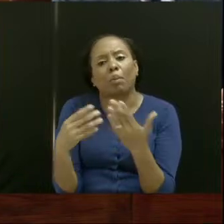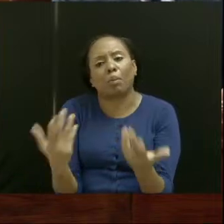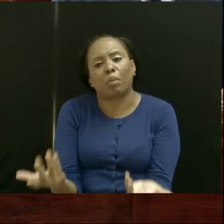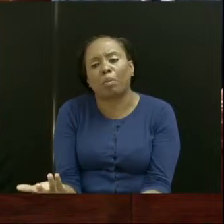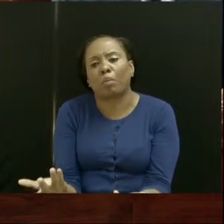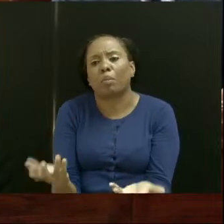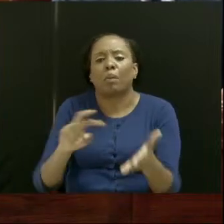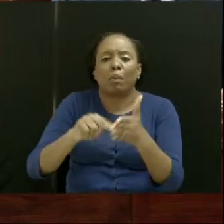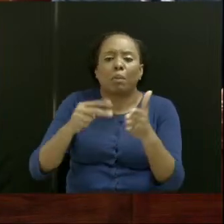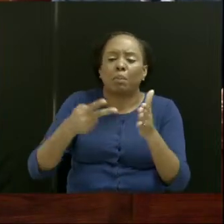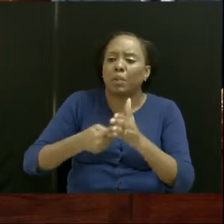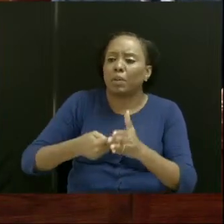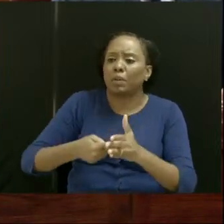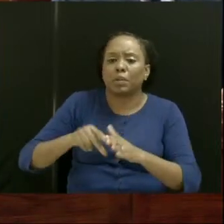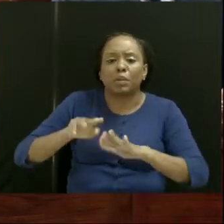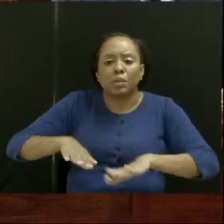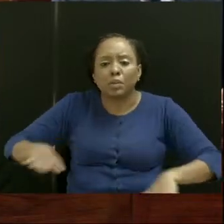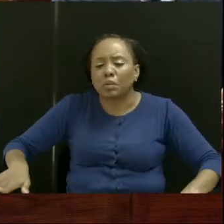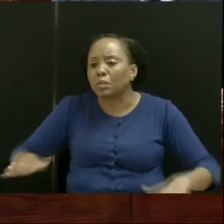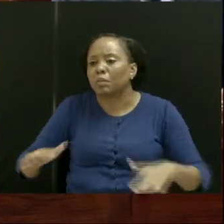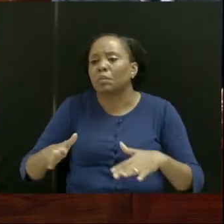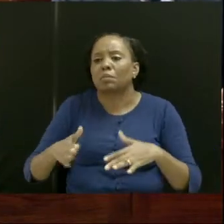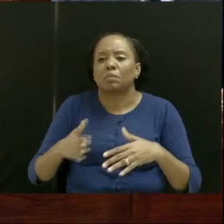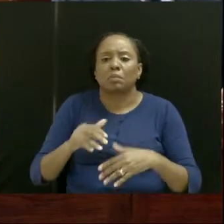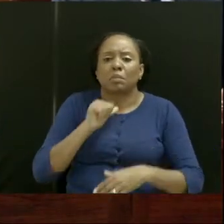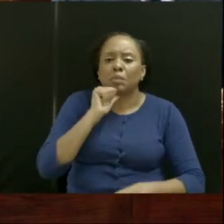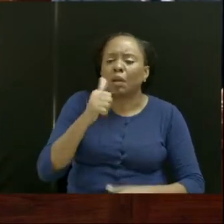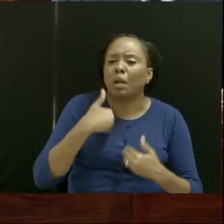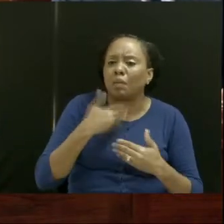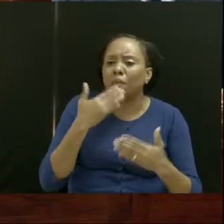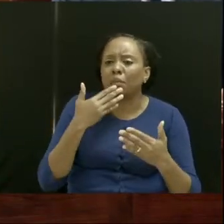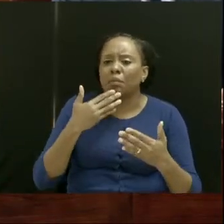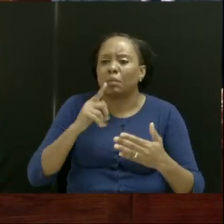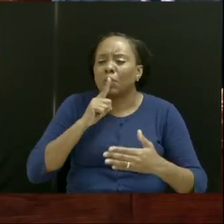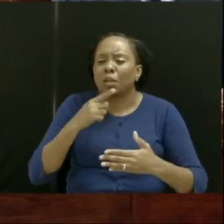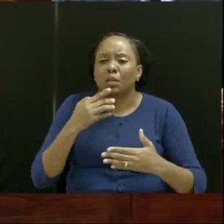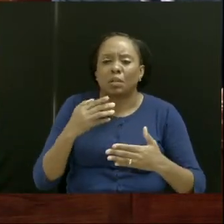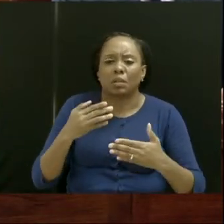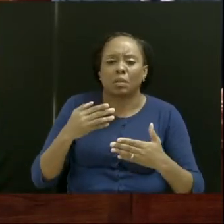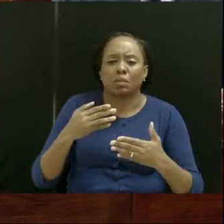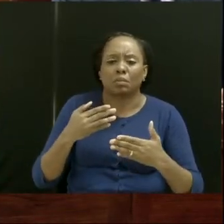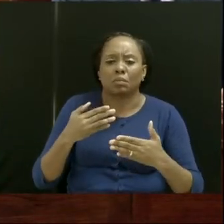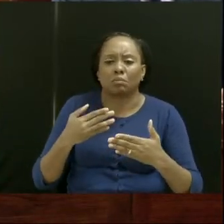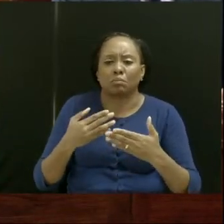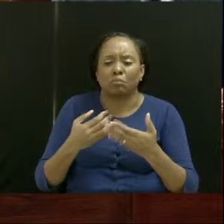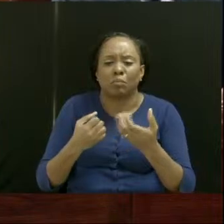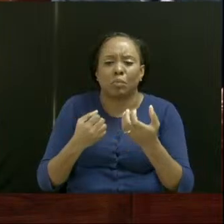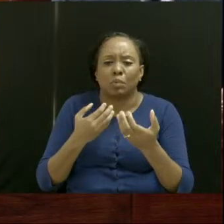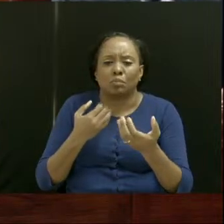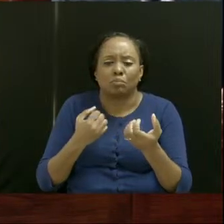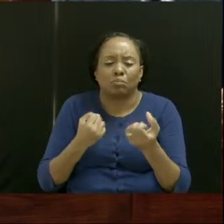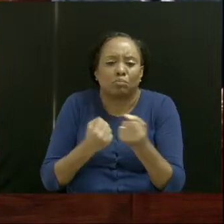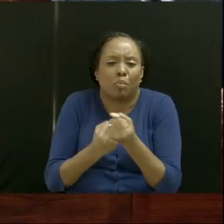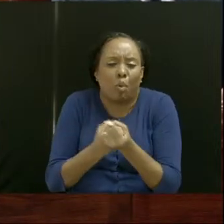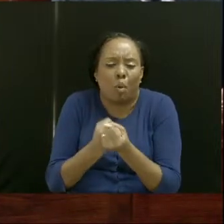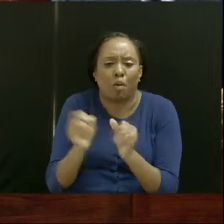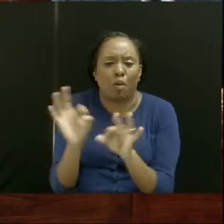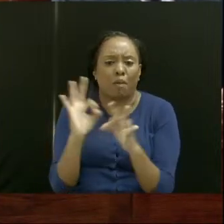family and contribute productively to the Barbados economy.